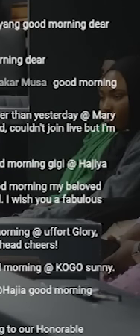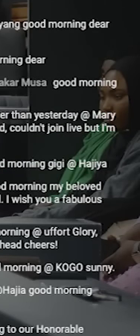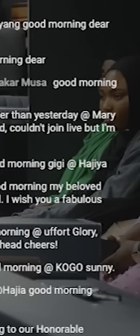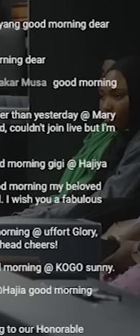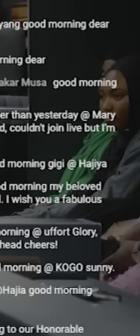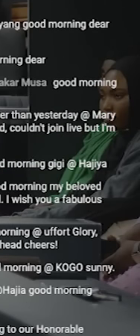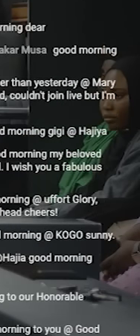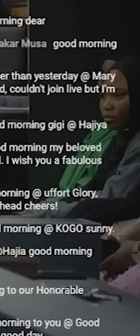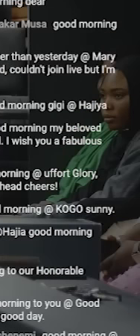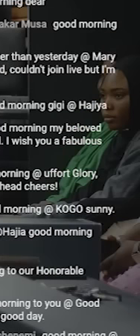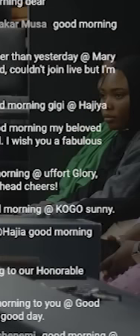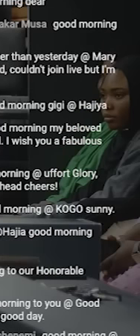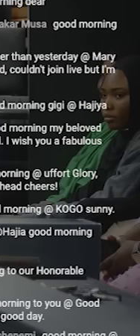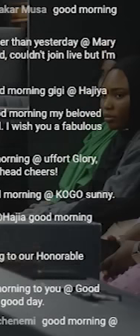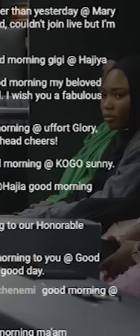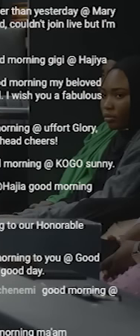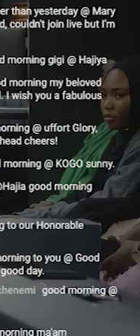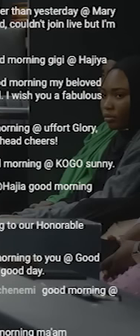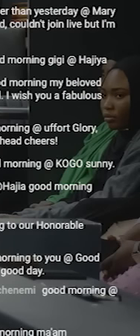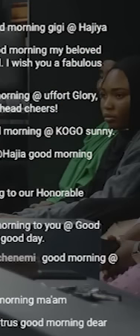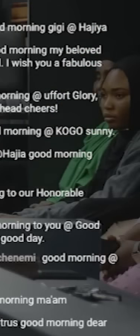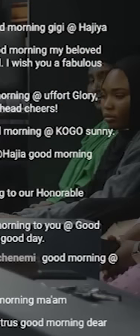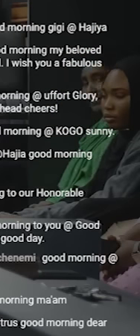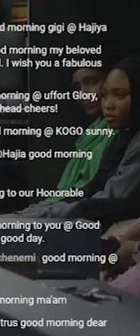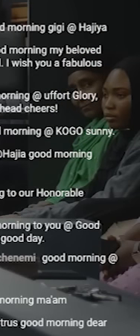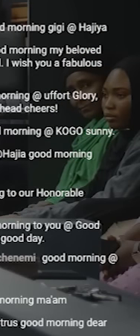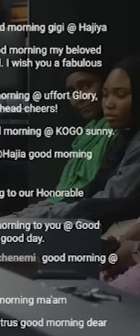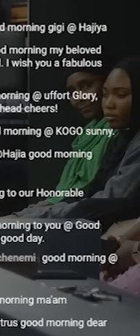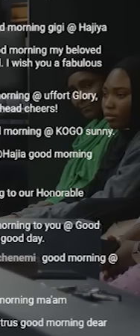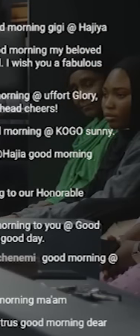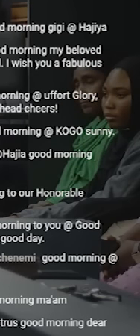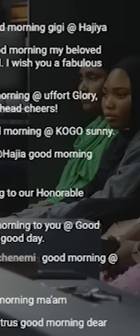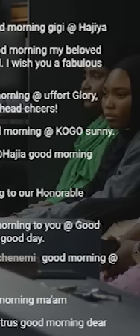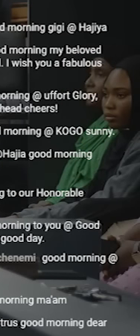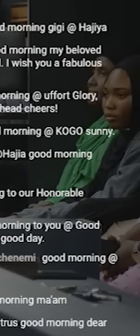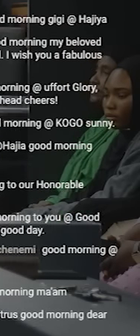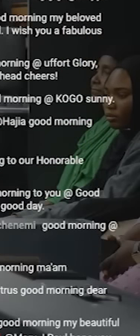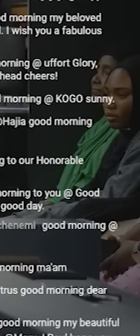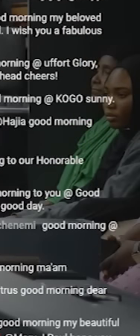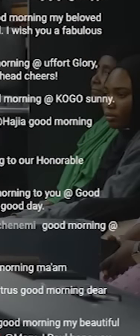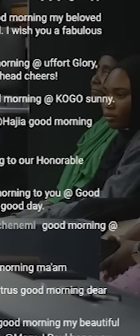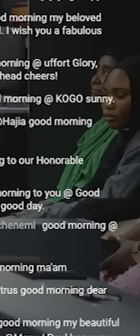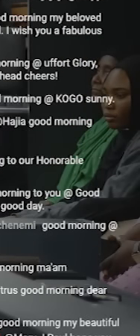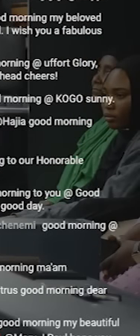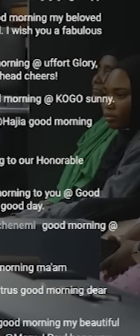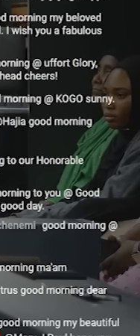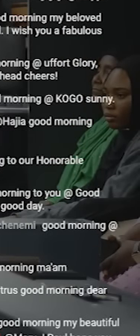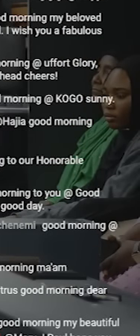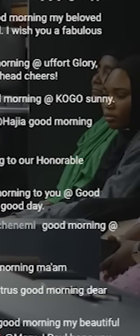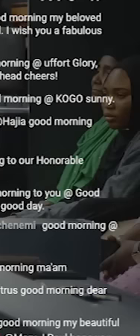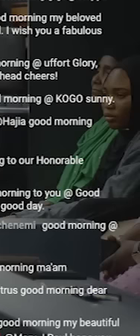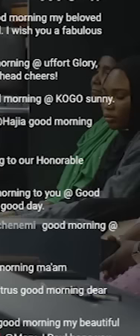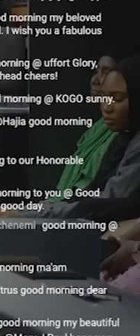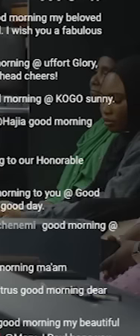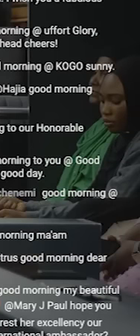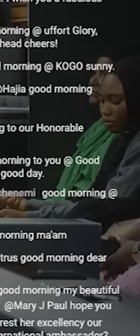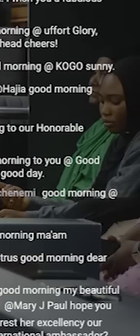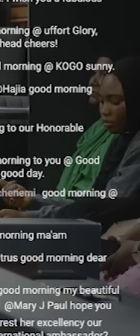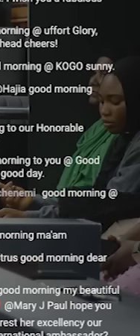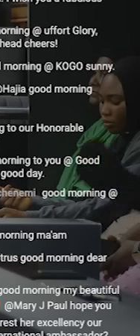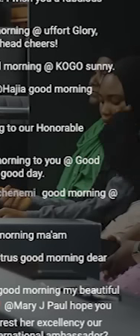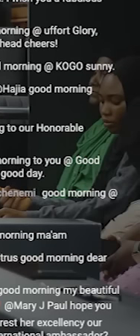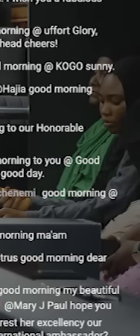rest of your life, everything where you want eat, you go eat them for free. But you must eat them for 1 year. You no go put any